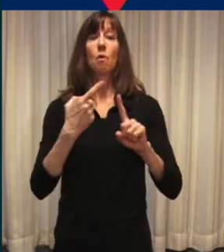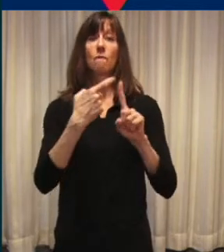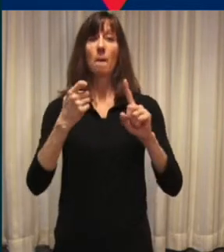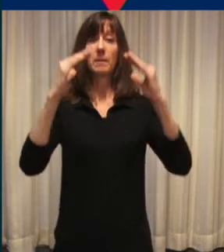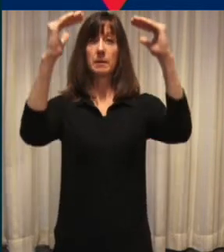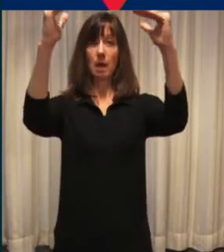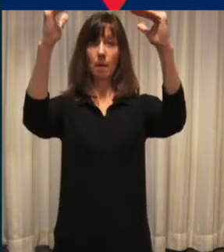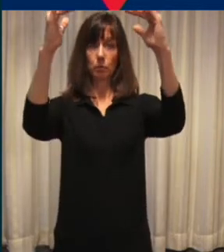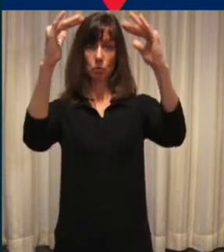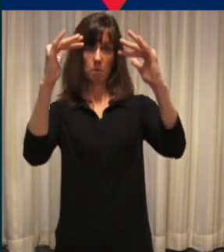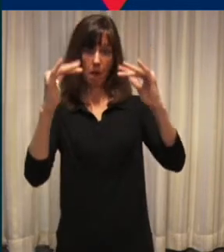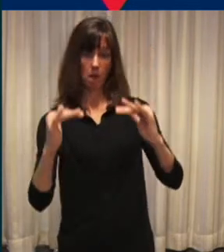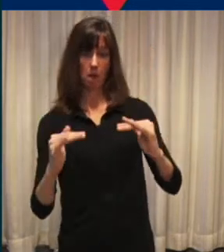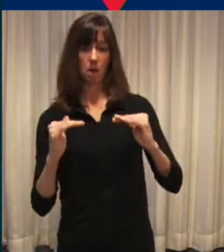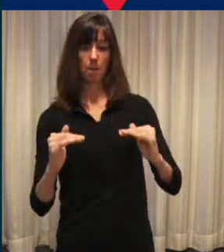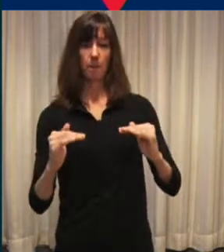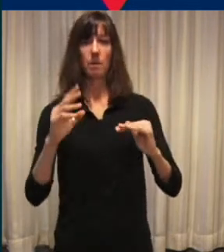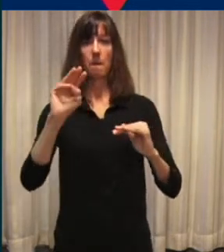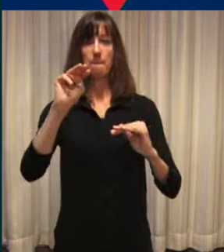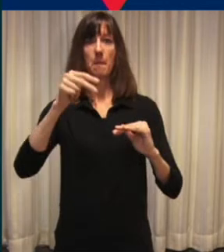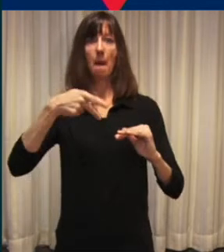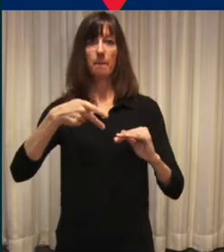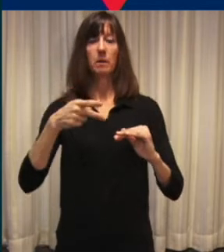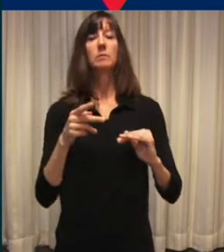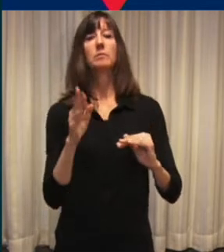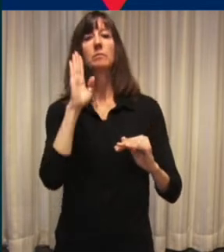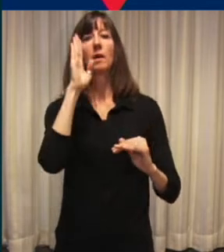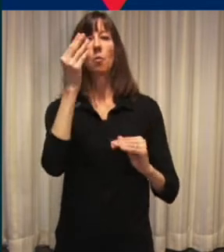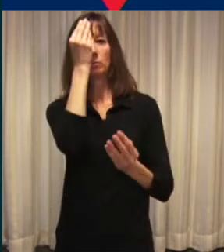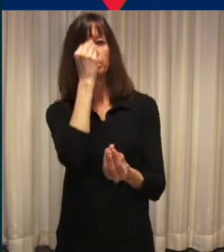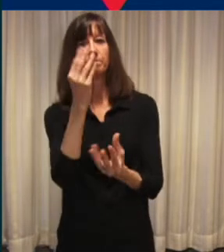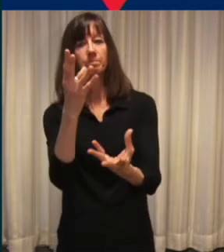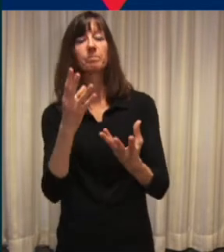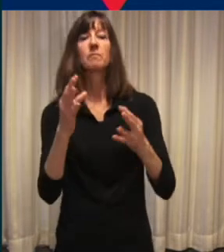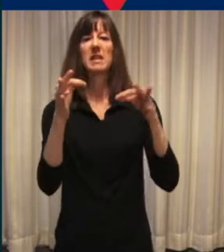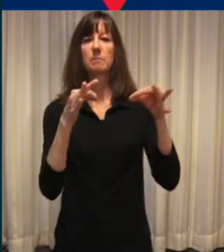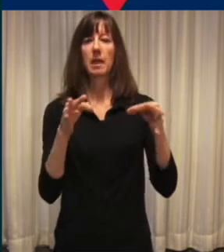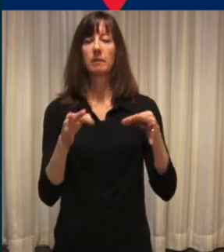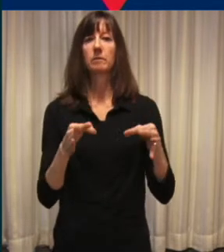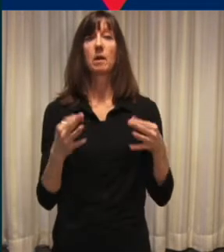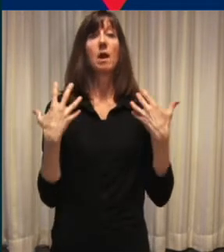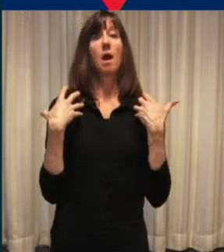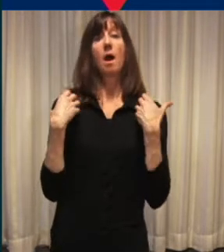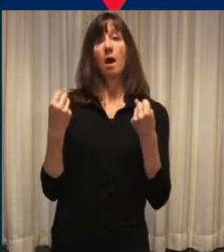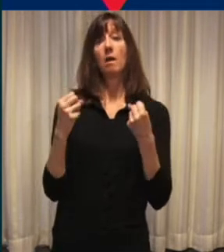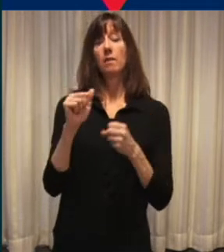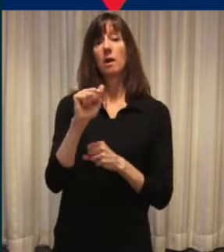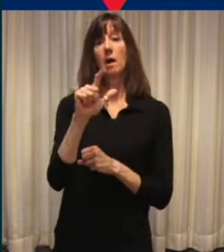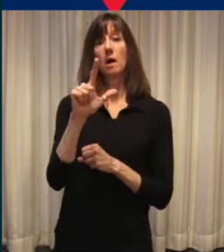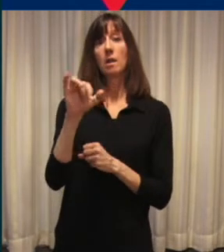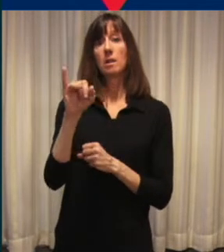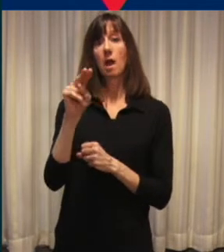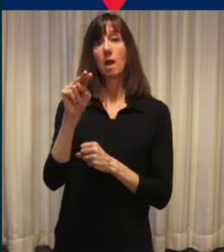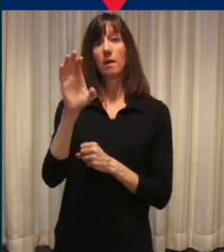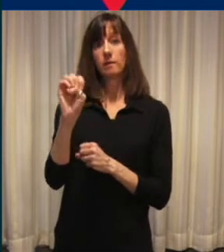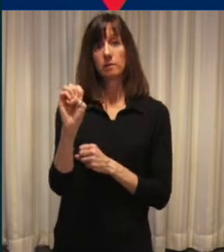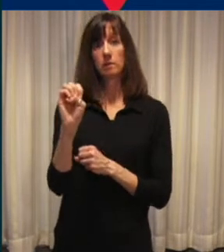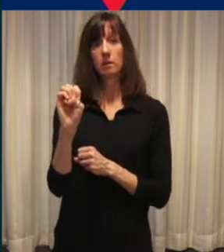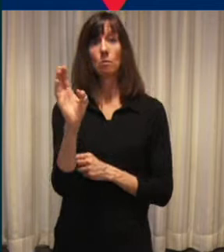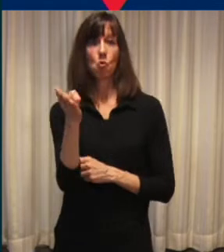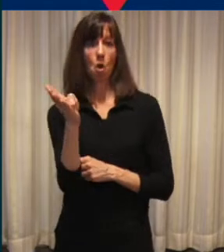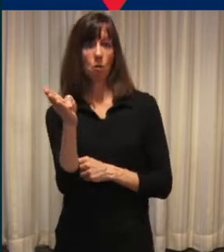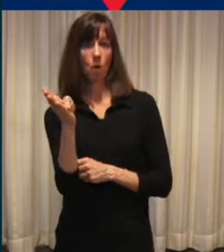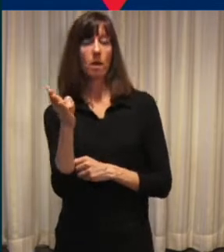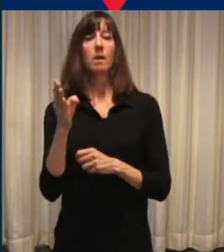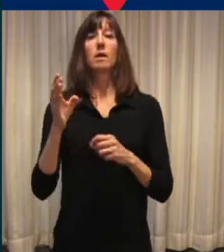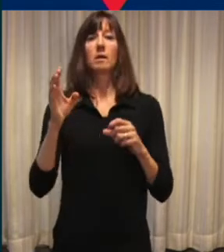bottom, the Health Alliance Broadway campus is currently where the preponderance of the beds, ICU